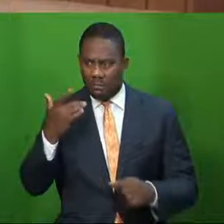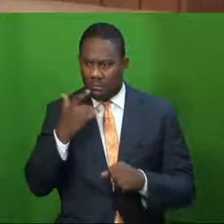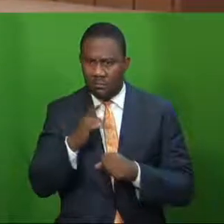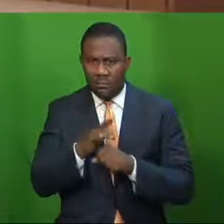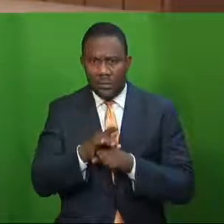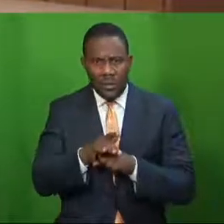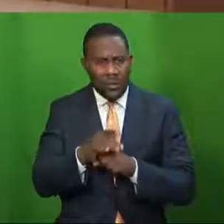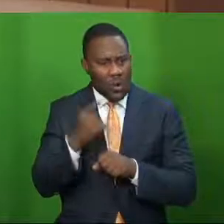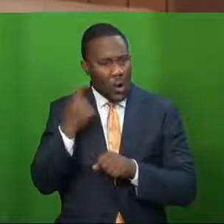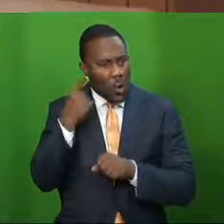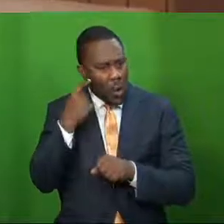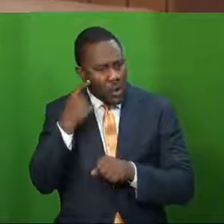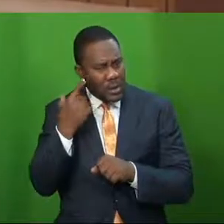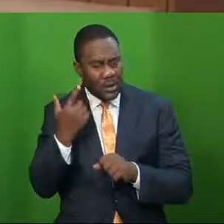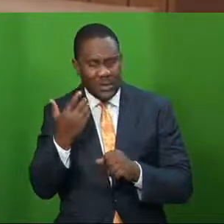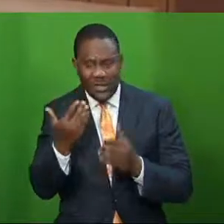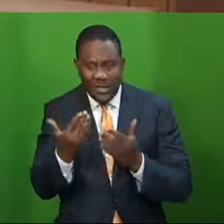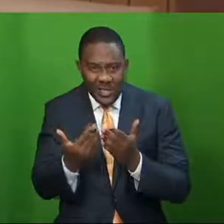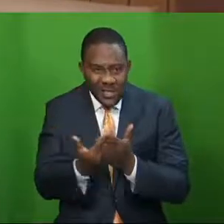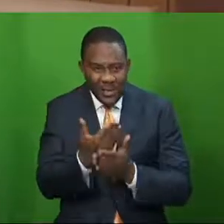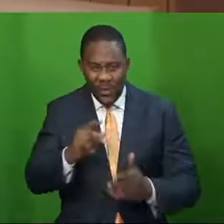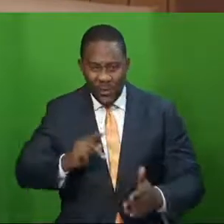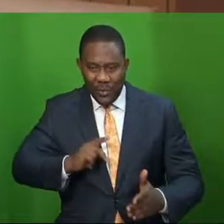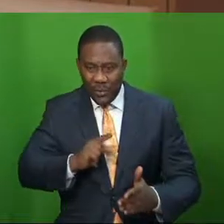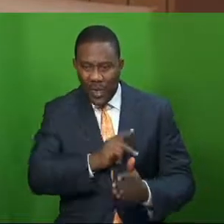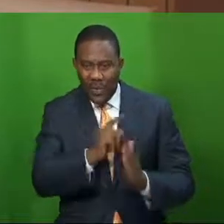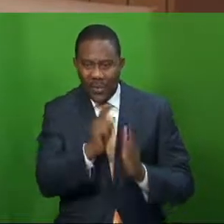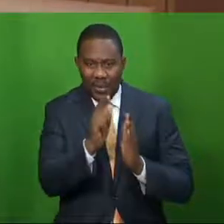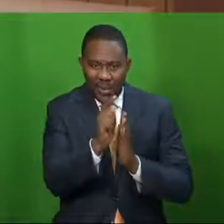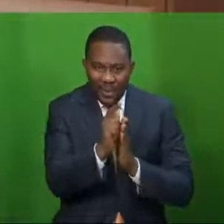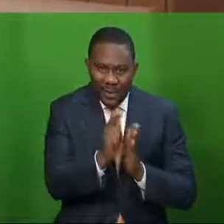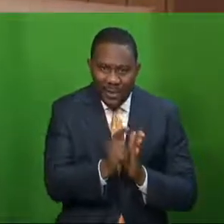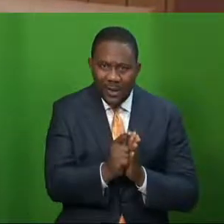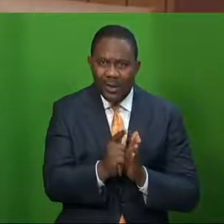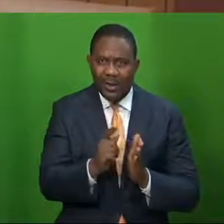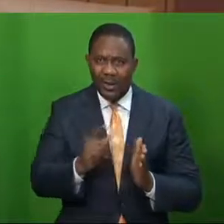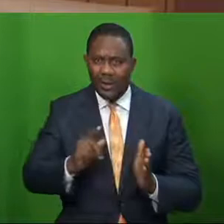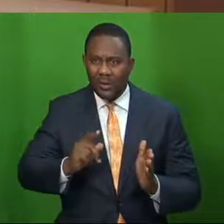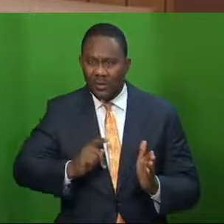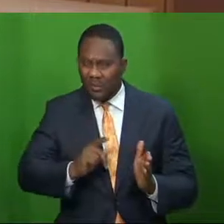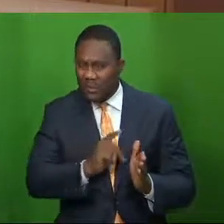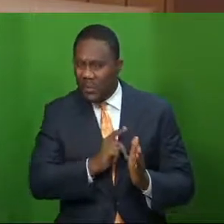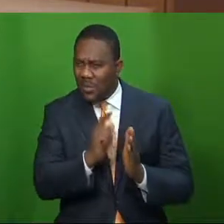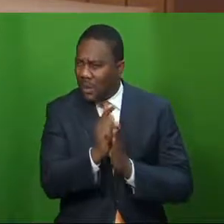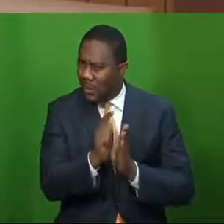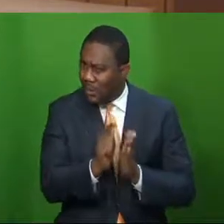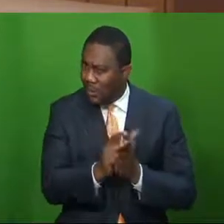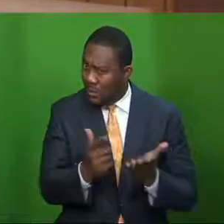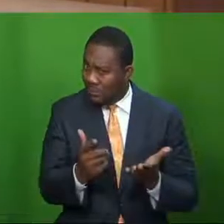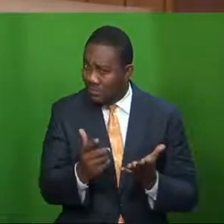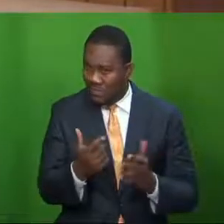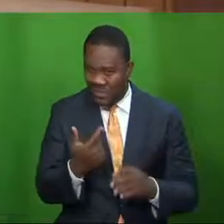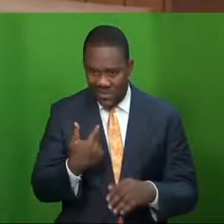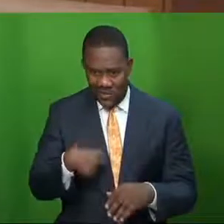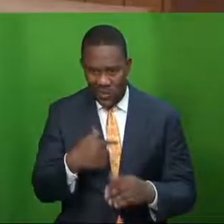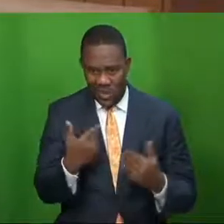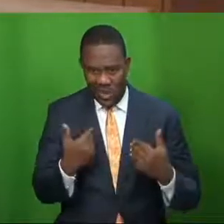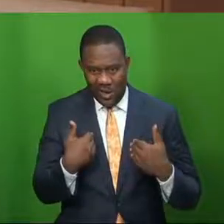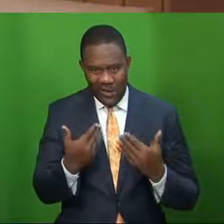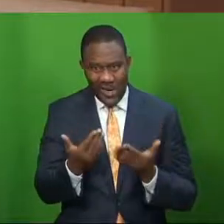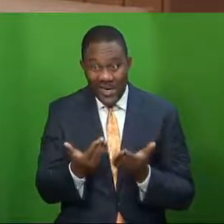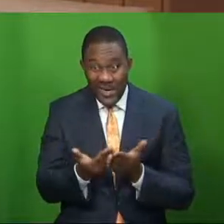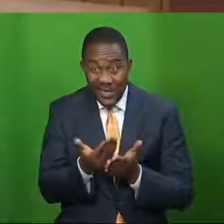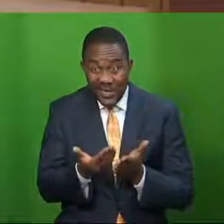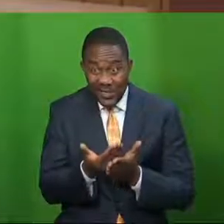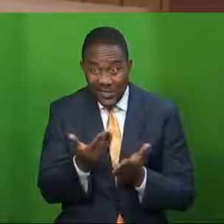order. For some of us, we have the very old one, and we actually